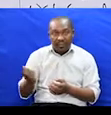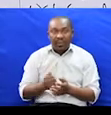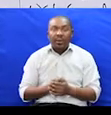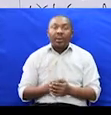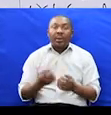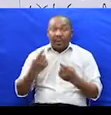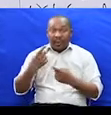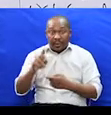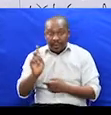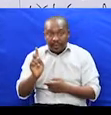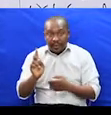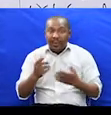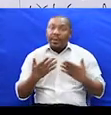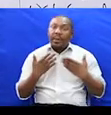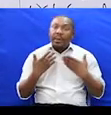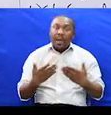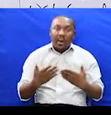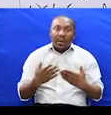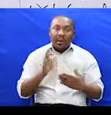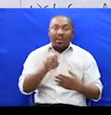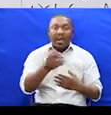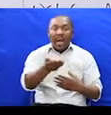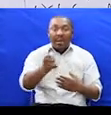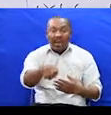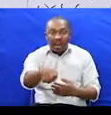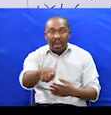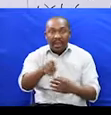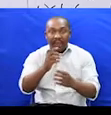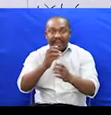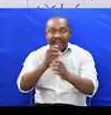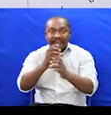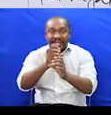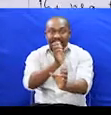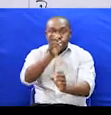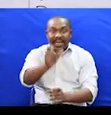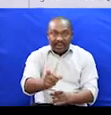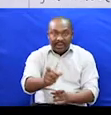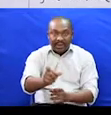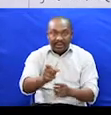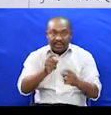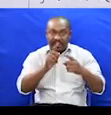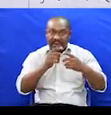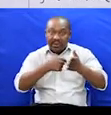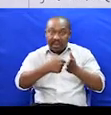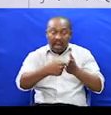Now there are other scientists. Who was Chadwick,